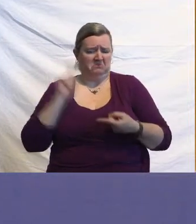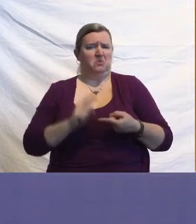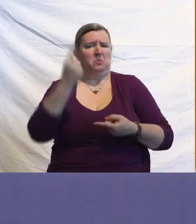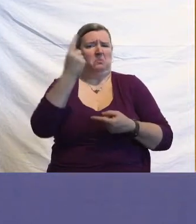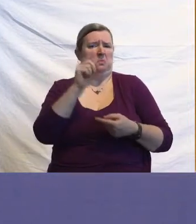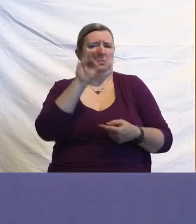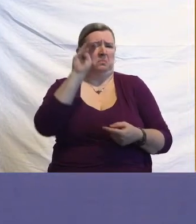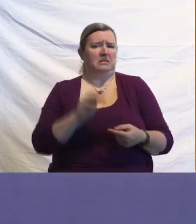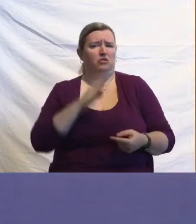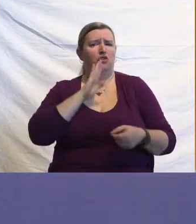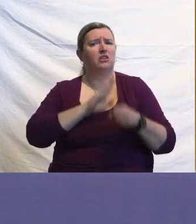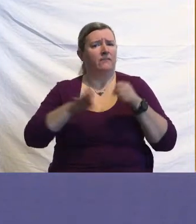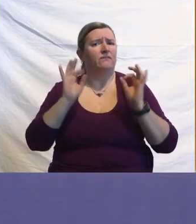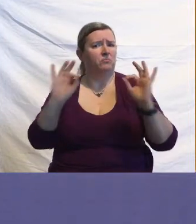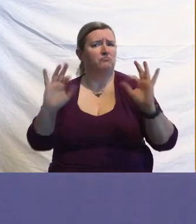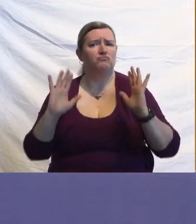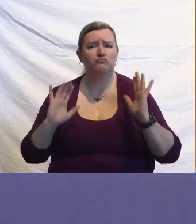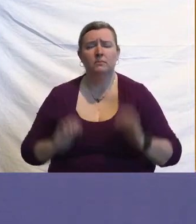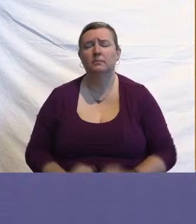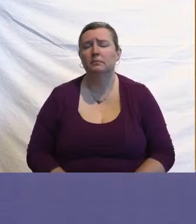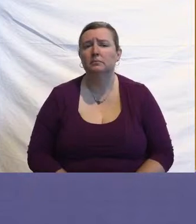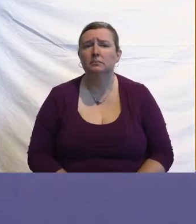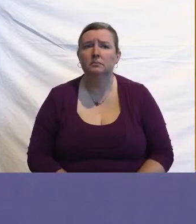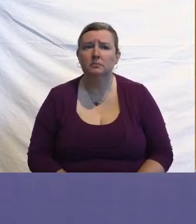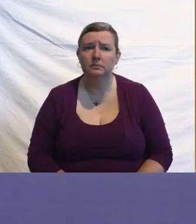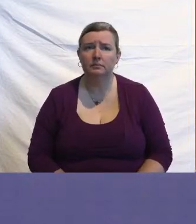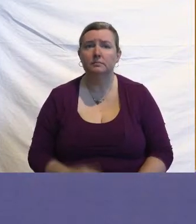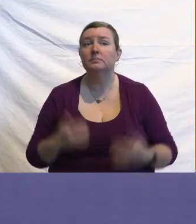numbers will continue to be updated daily on our dashboard at